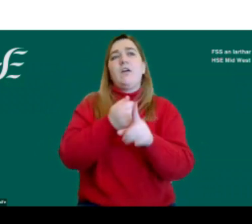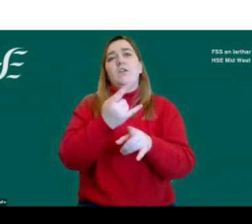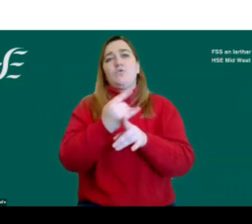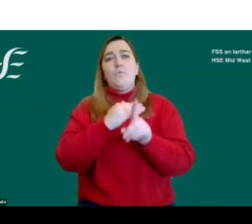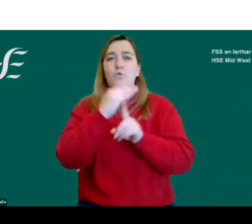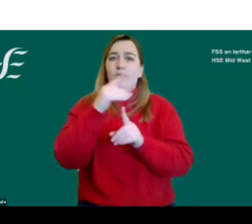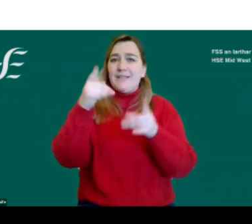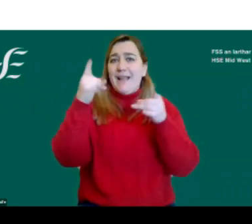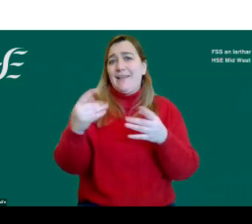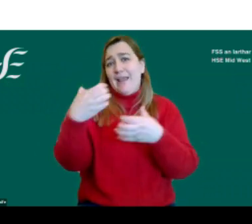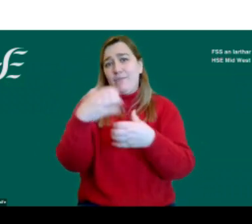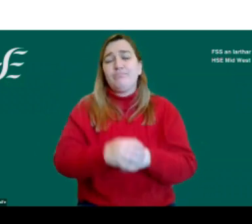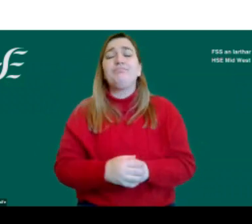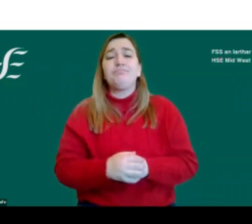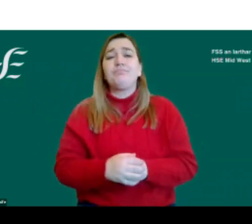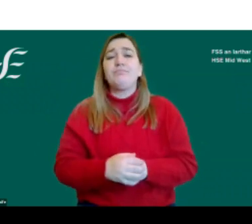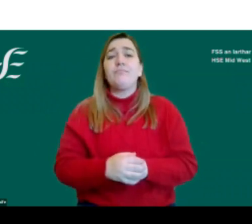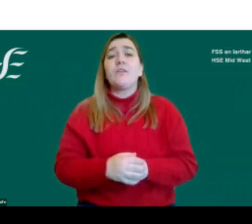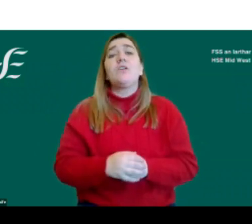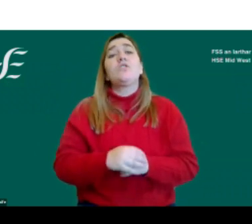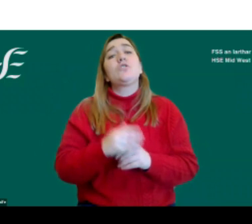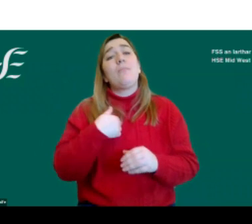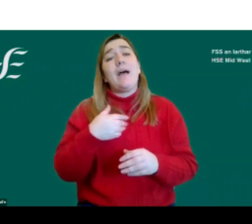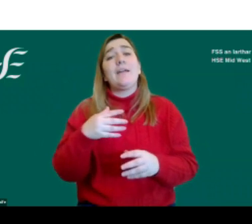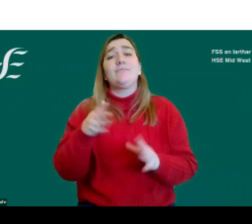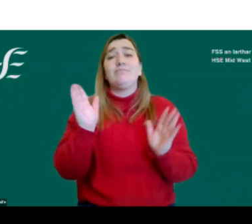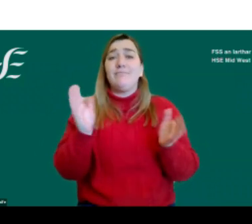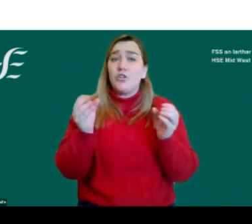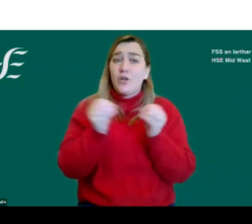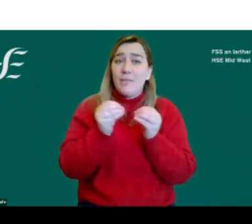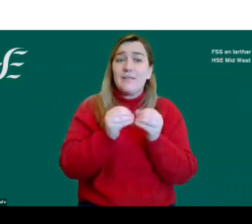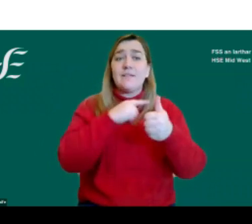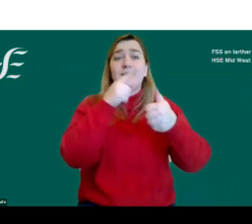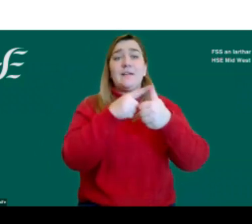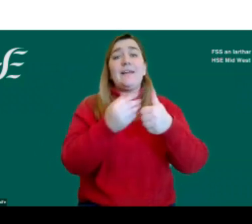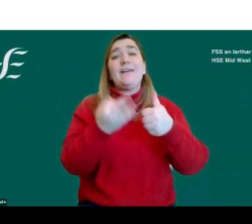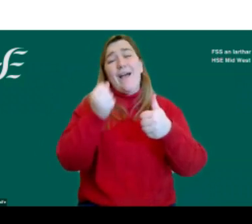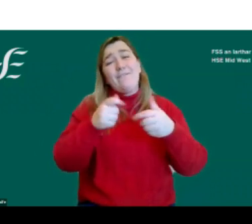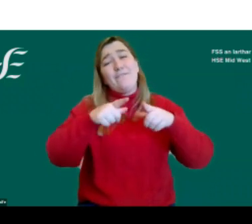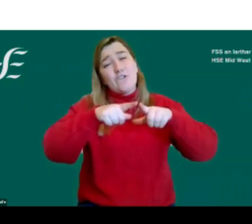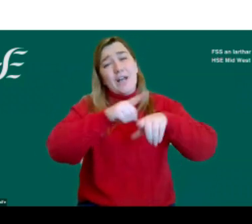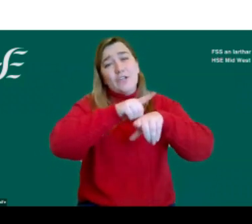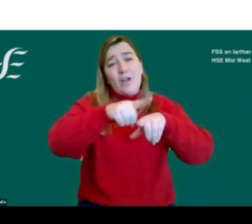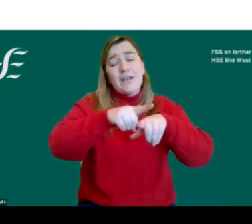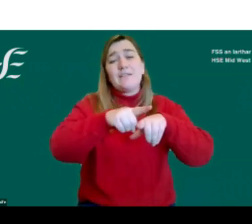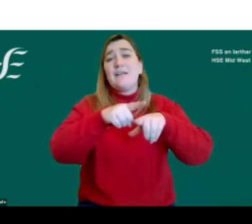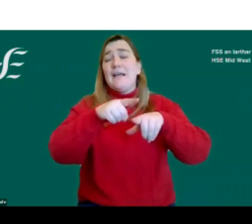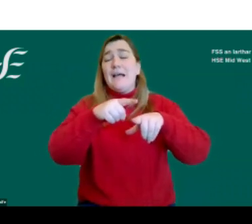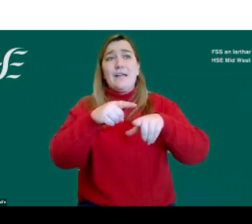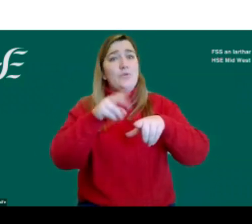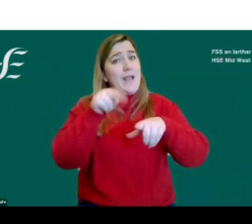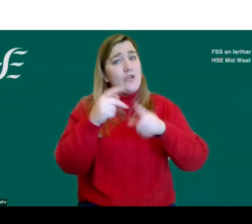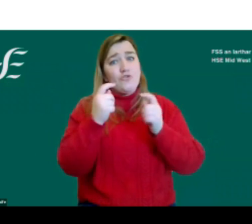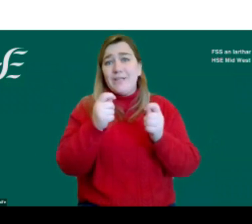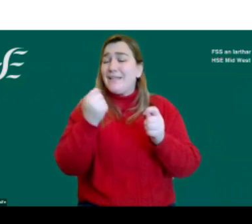symptom menopause, if you've dryness down below, it's progressive and neglected and so treatable. Get onto your GP. The GP there's rarely any reason why you can't take